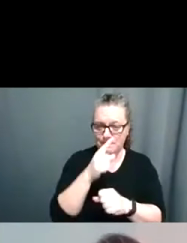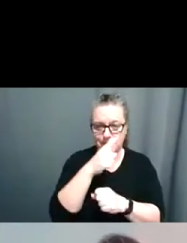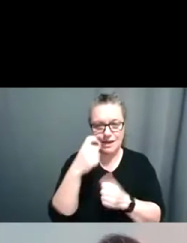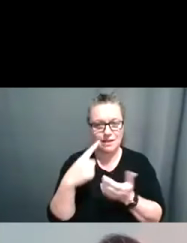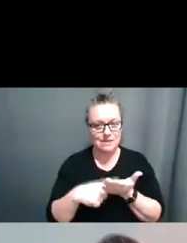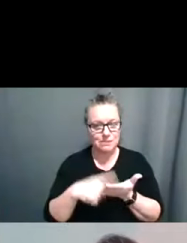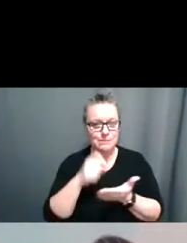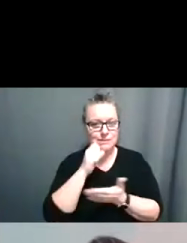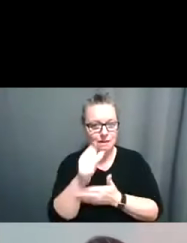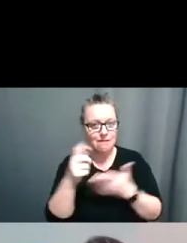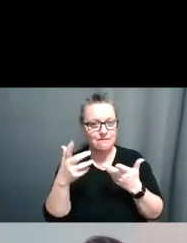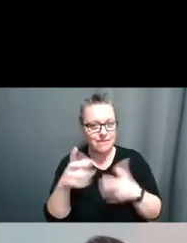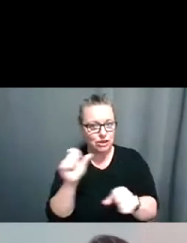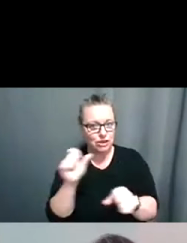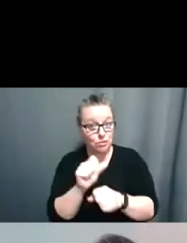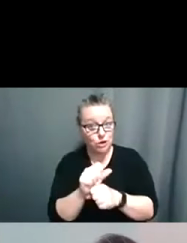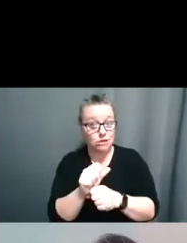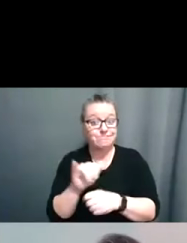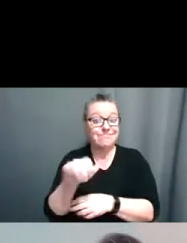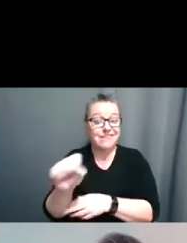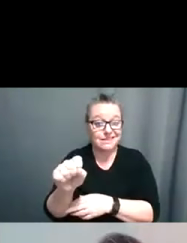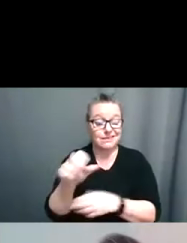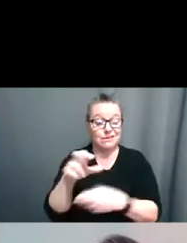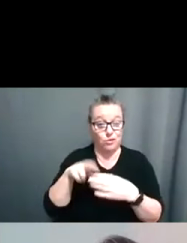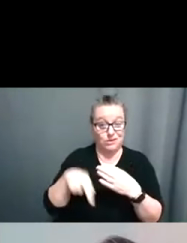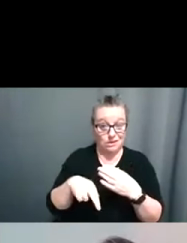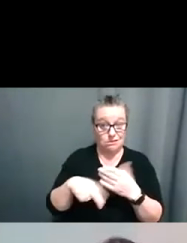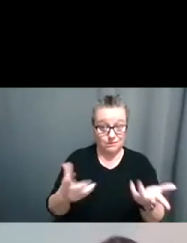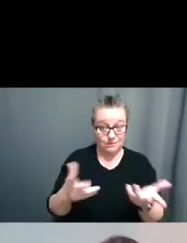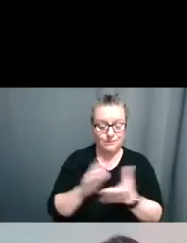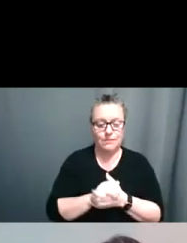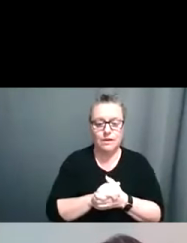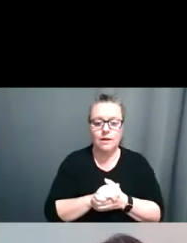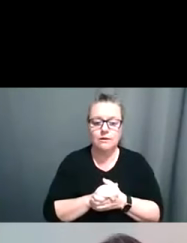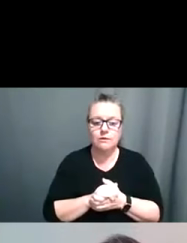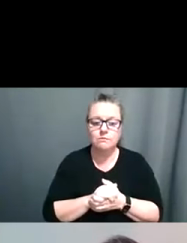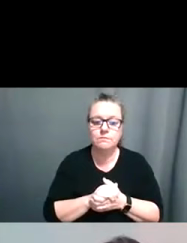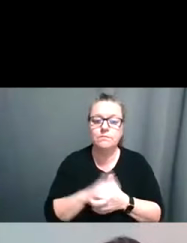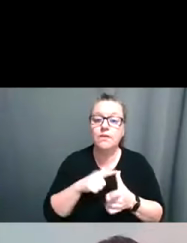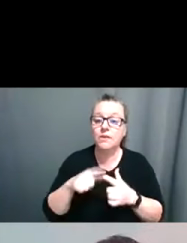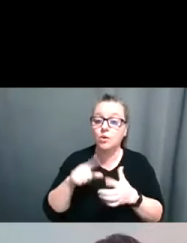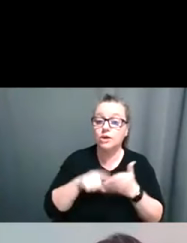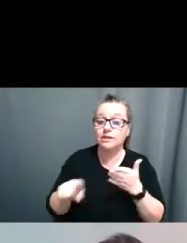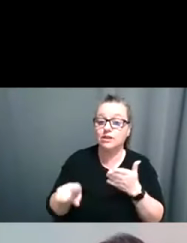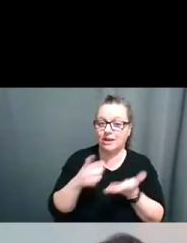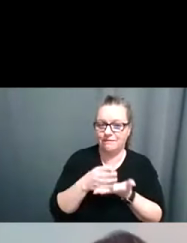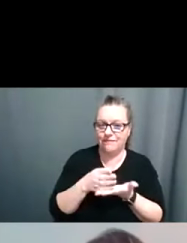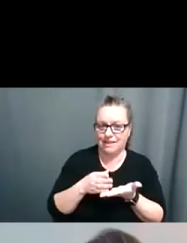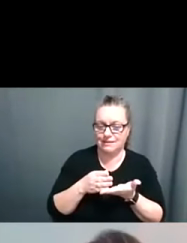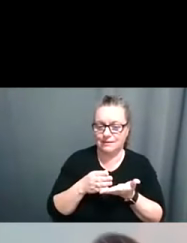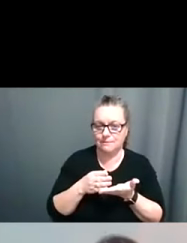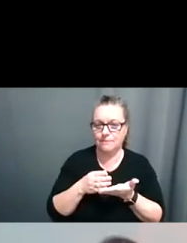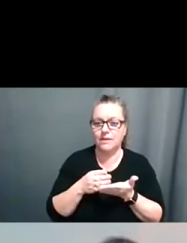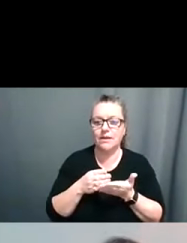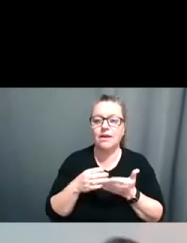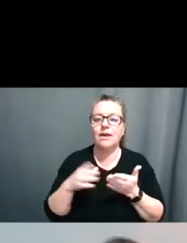not finishing the work is the result of the doing, right? That puts us in the check phase. This is the proverbial land